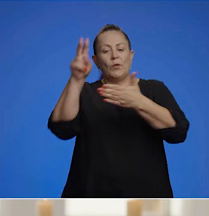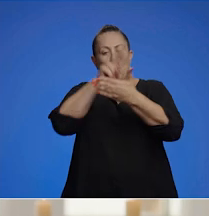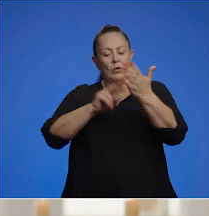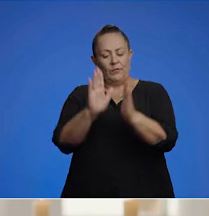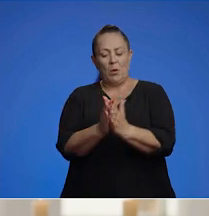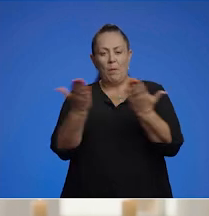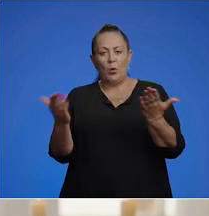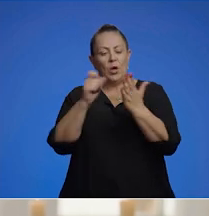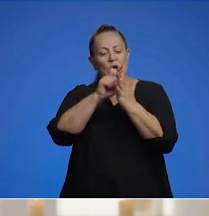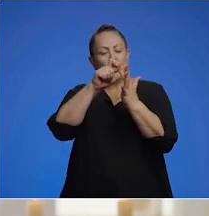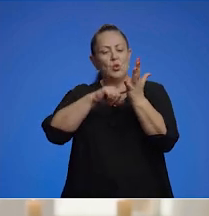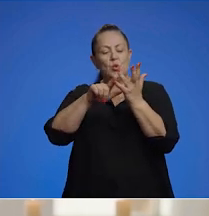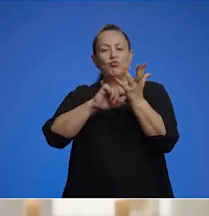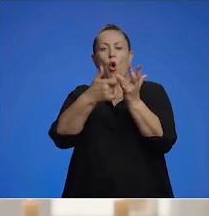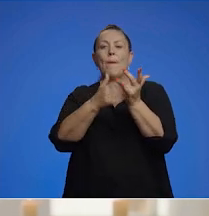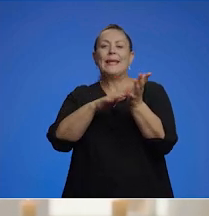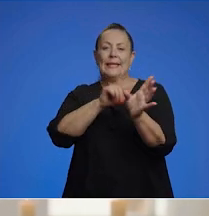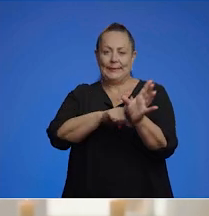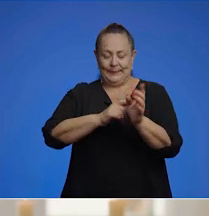A reading from the book of Deuteronomy.